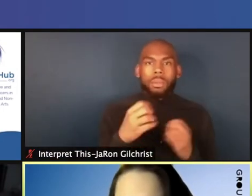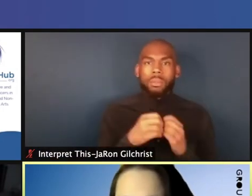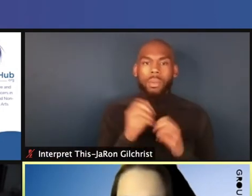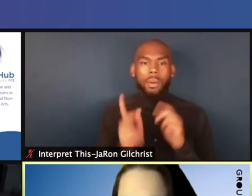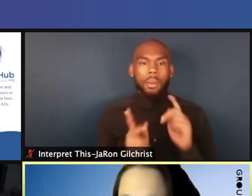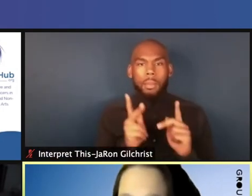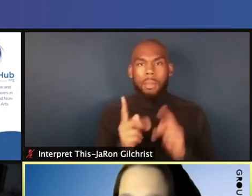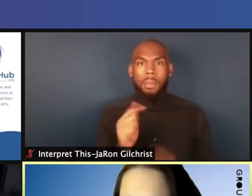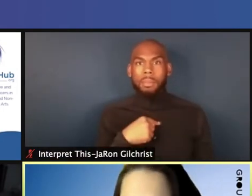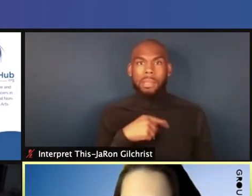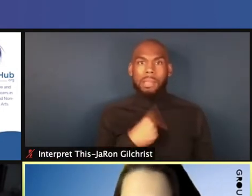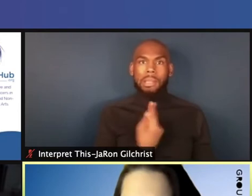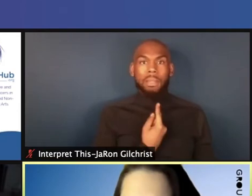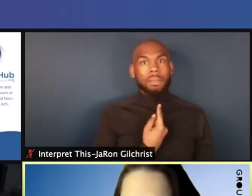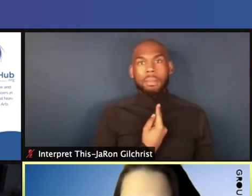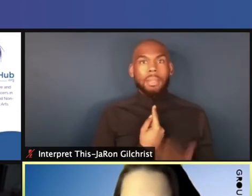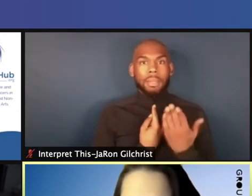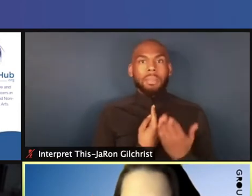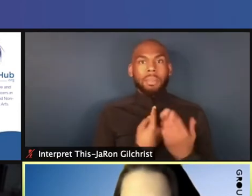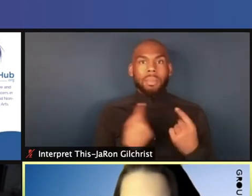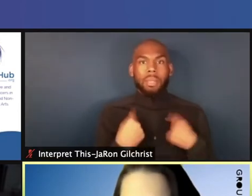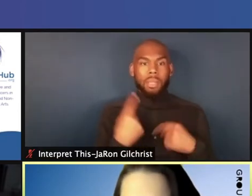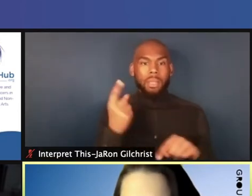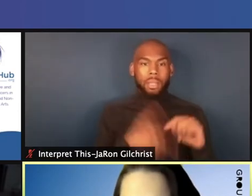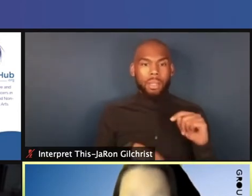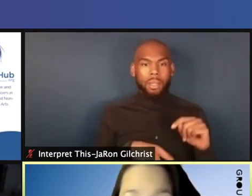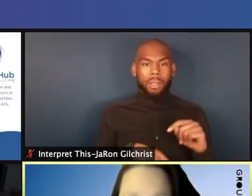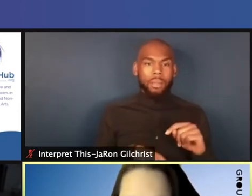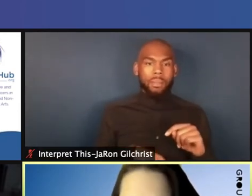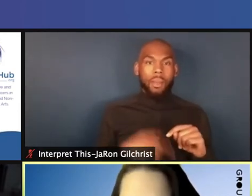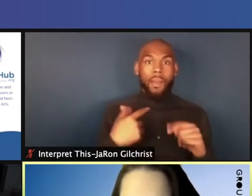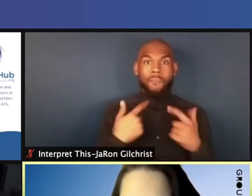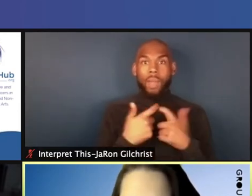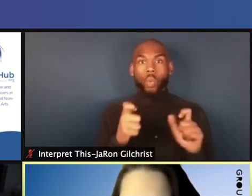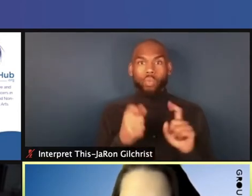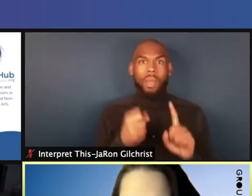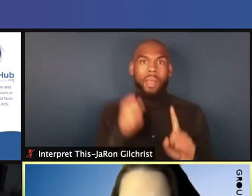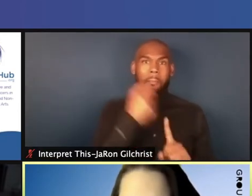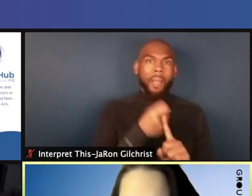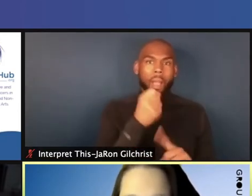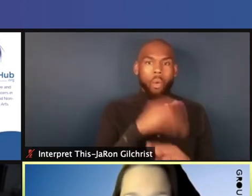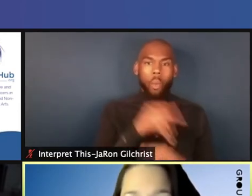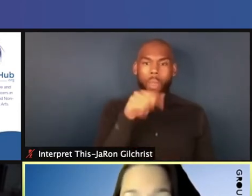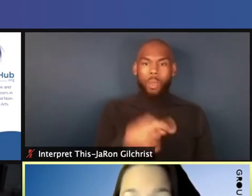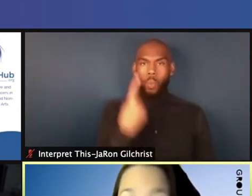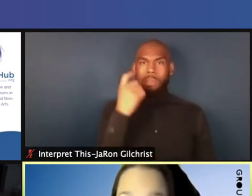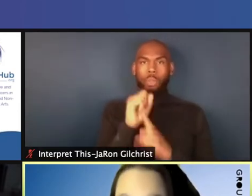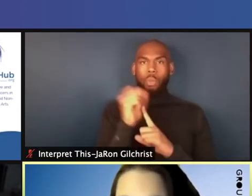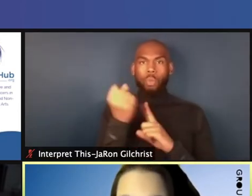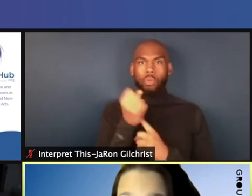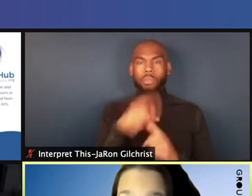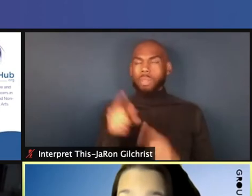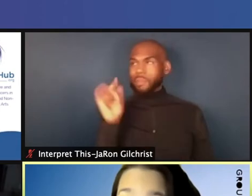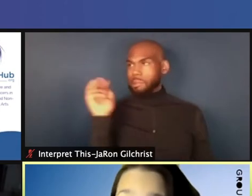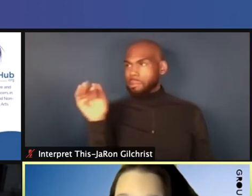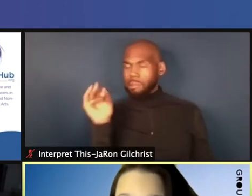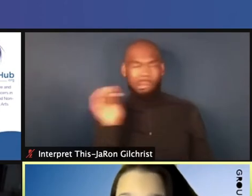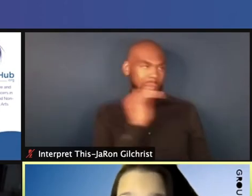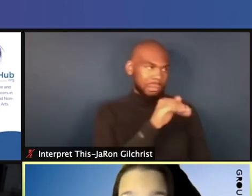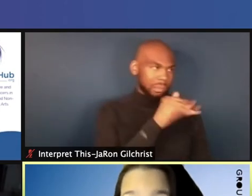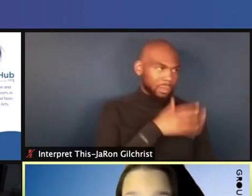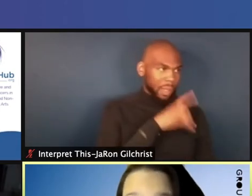I myself maybe cannot, have a huge impact in this one instance, but if I like go get my friends,